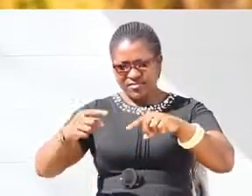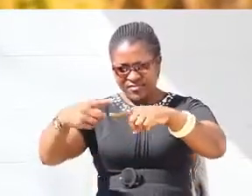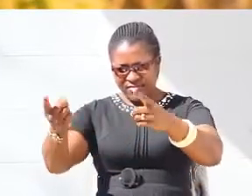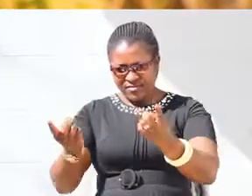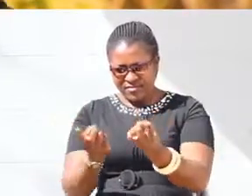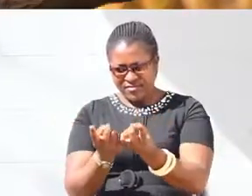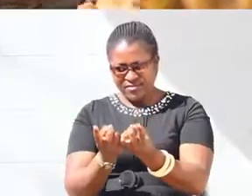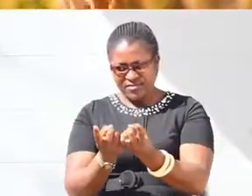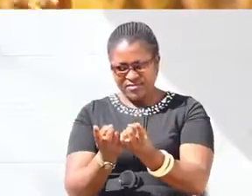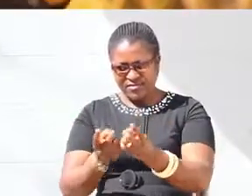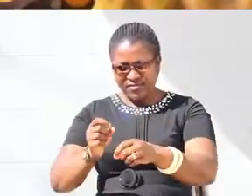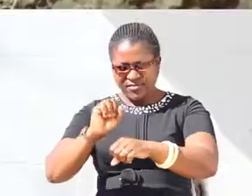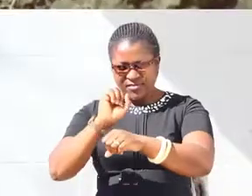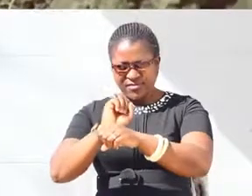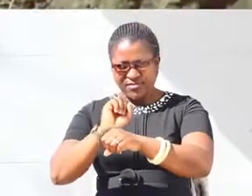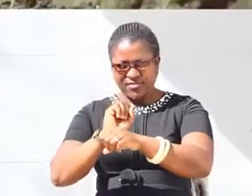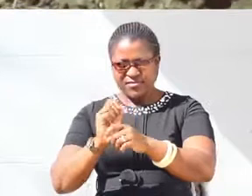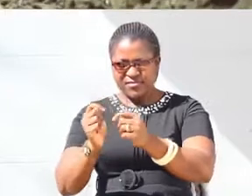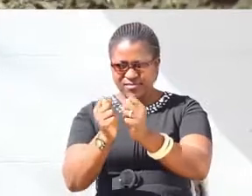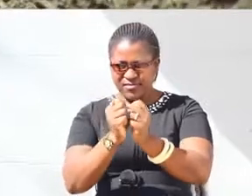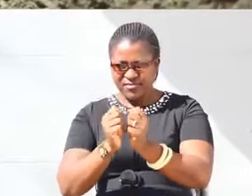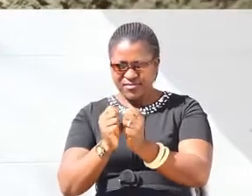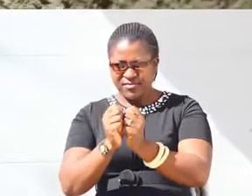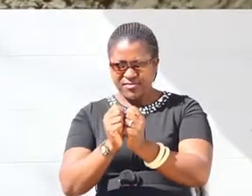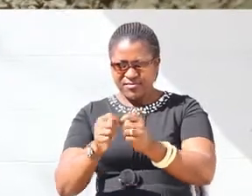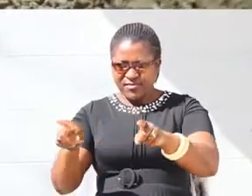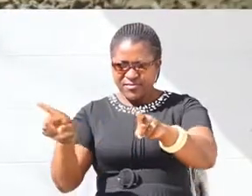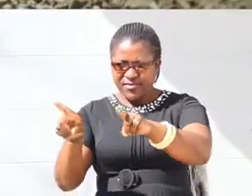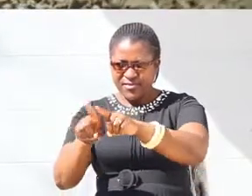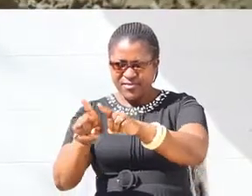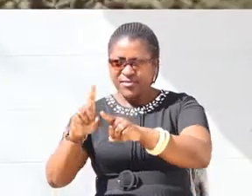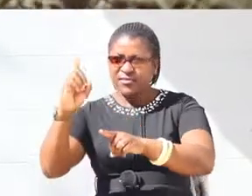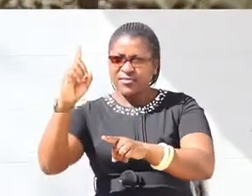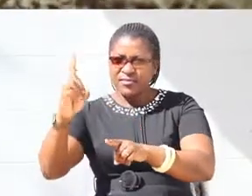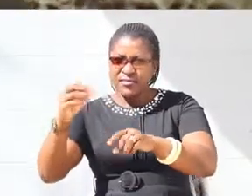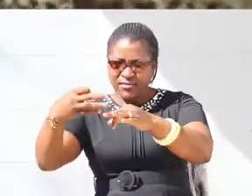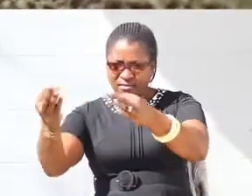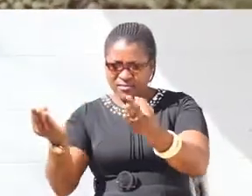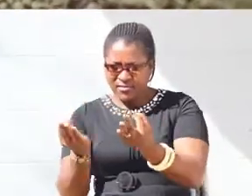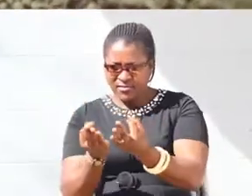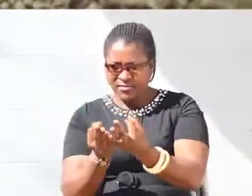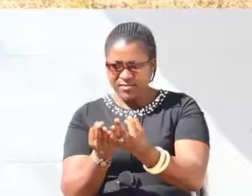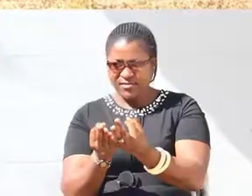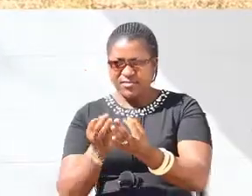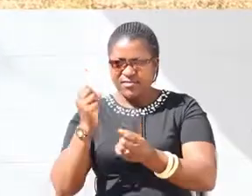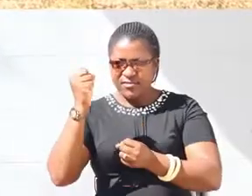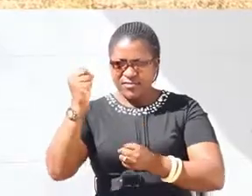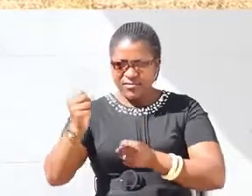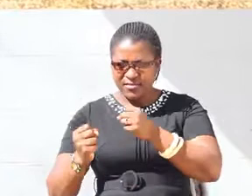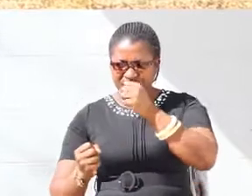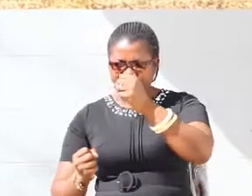luna, bella tele, amor, sina, vana vale, vamos, zaqui,